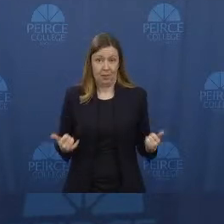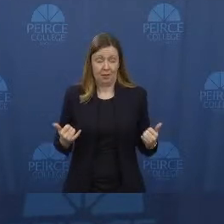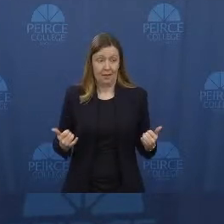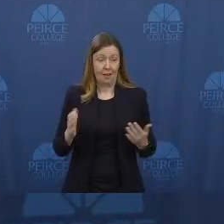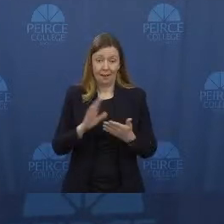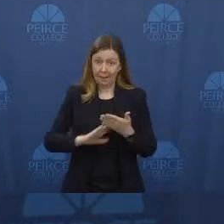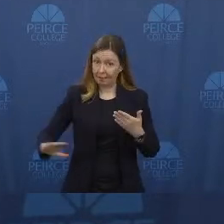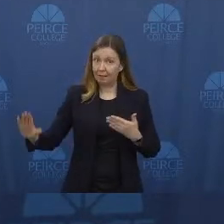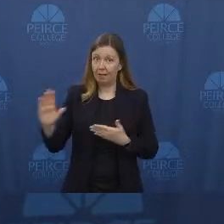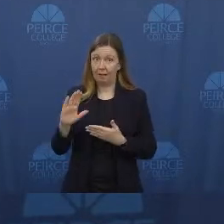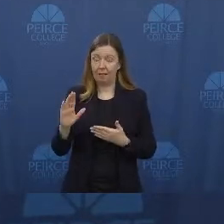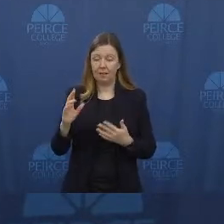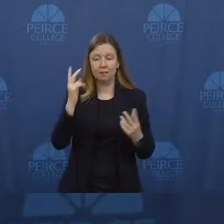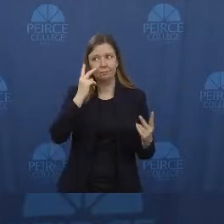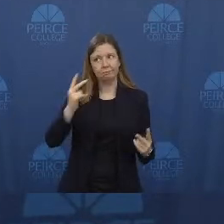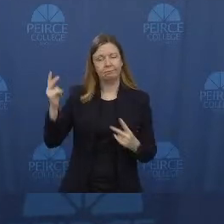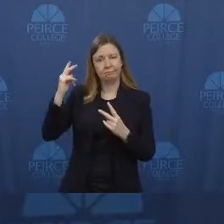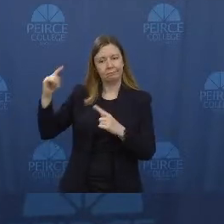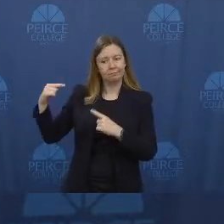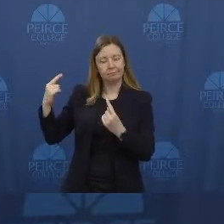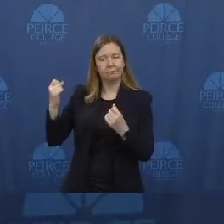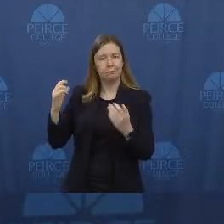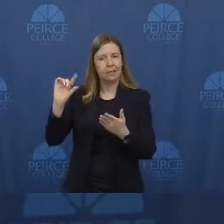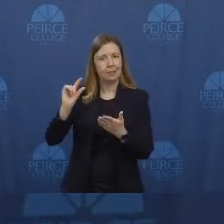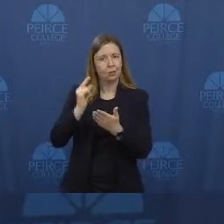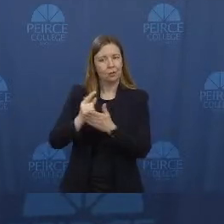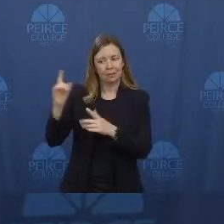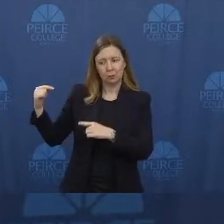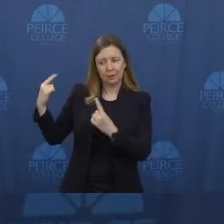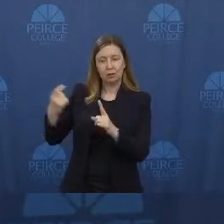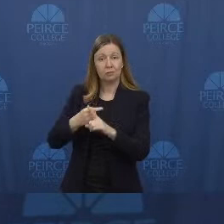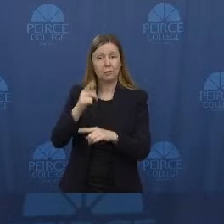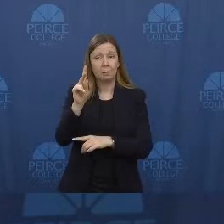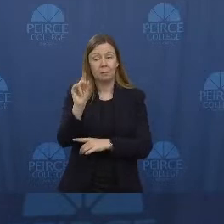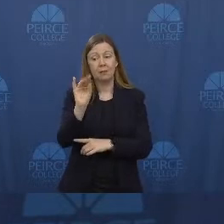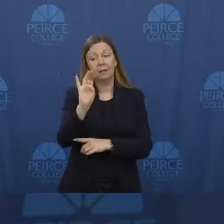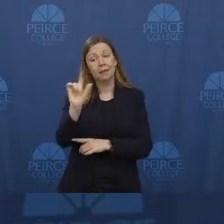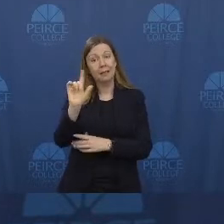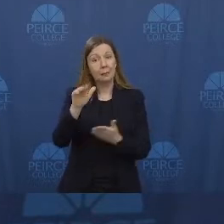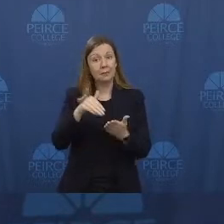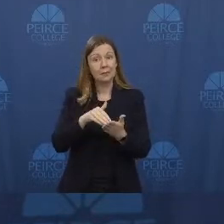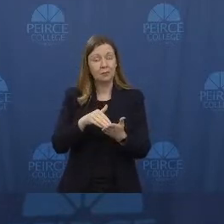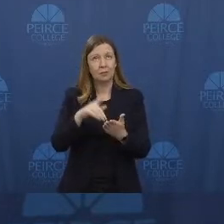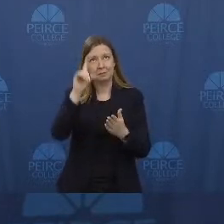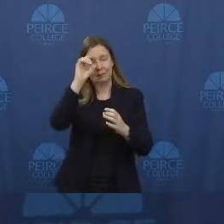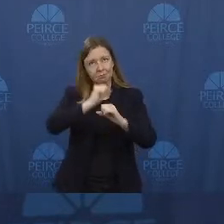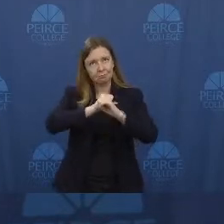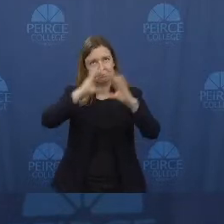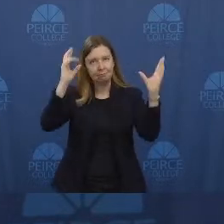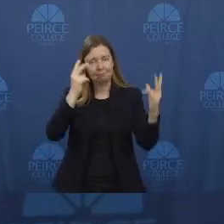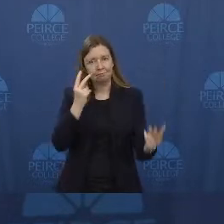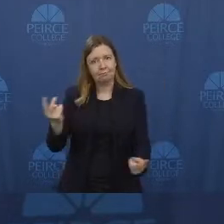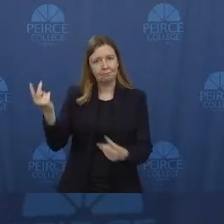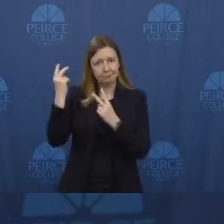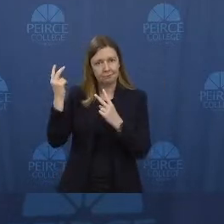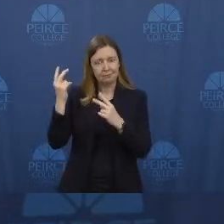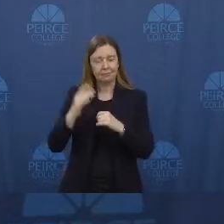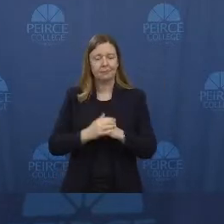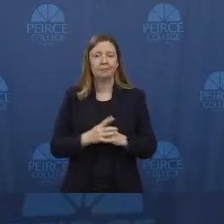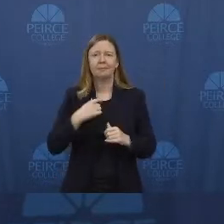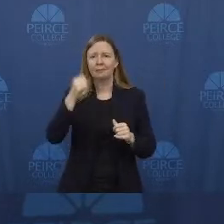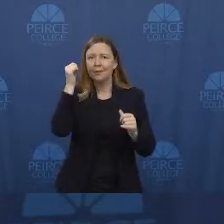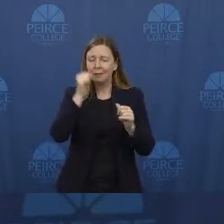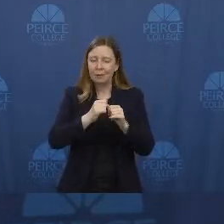college, memories of past commencements from the Kimmel Center flash in my mind as I recall